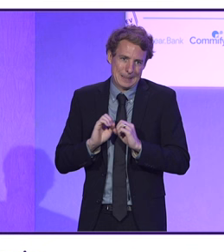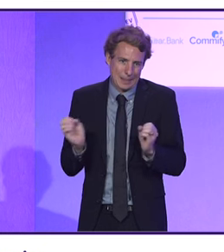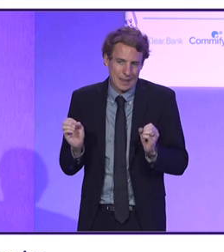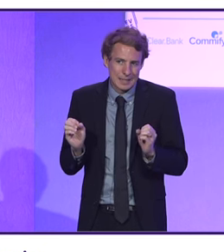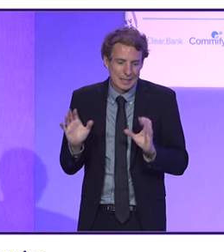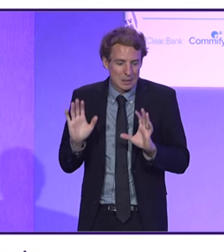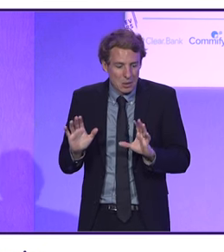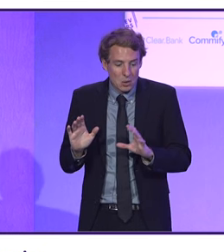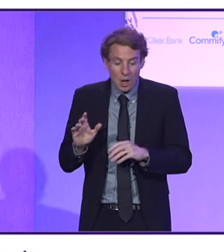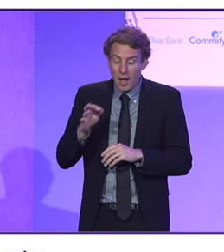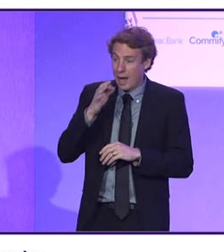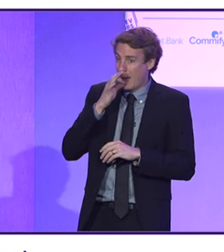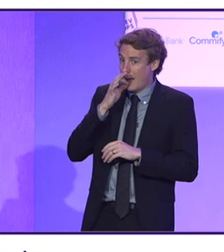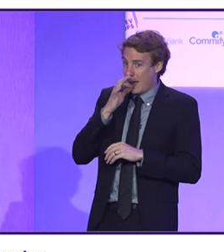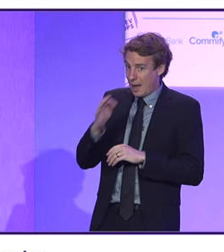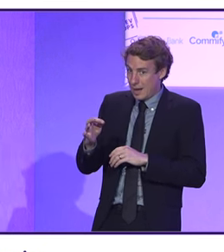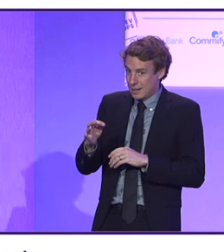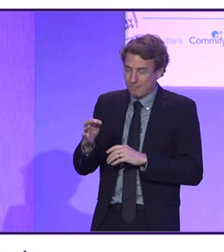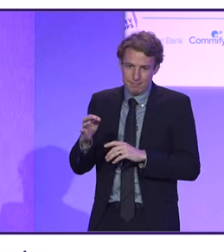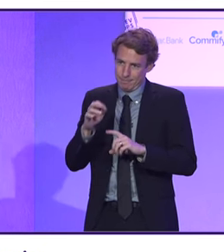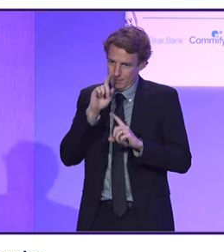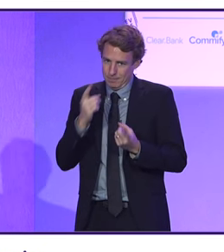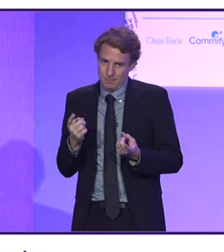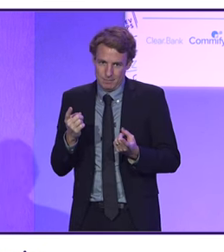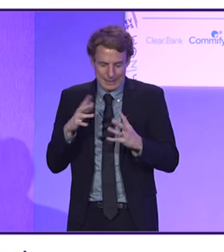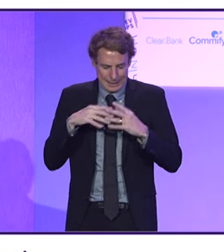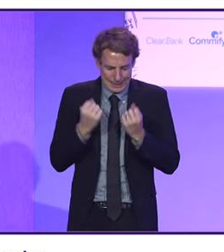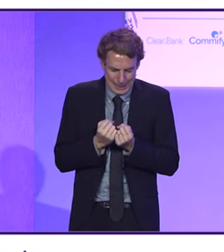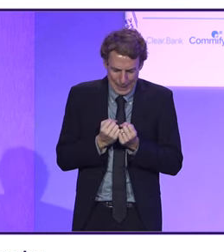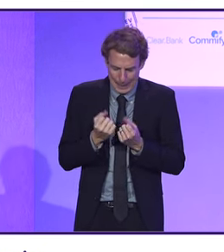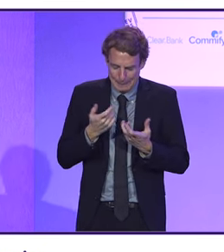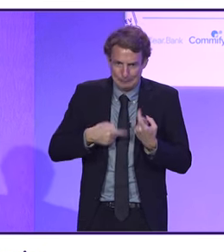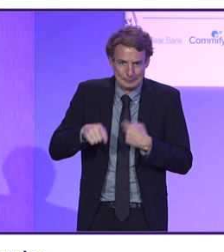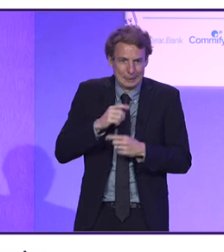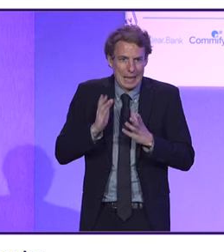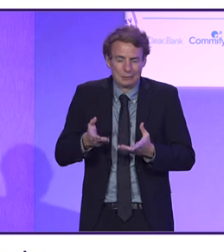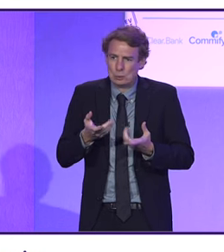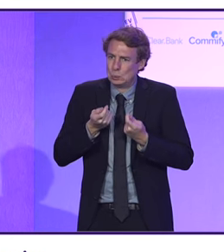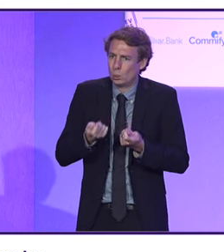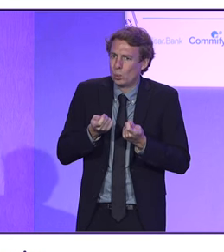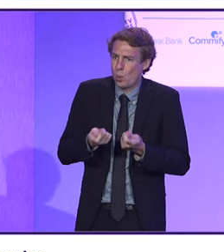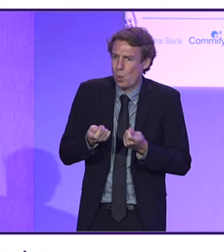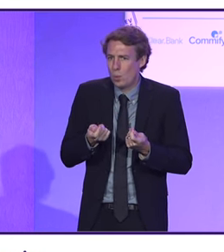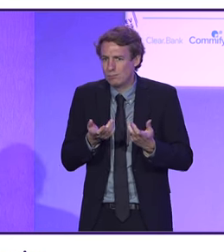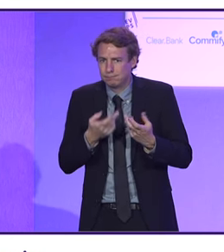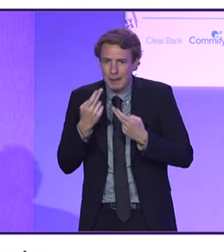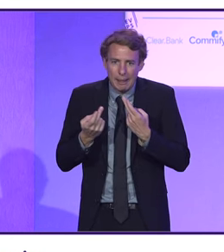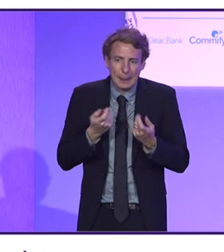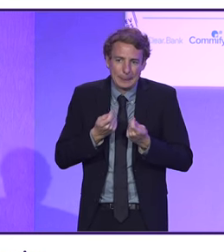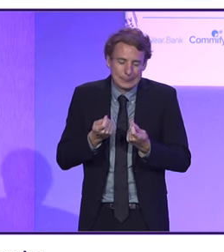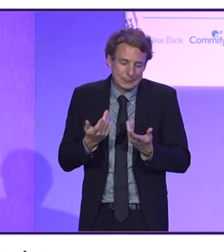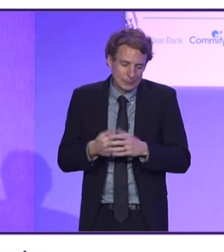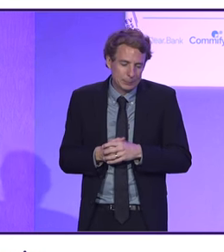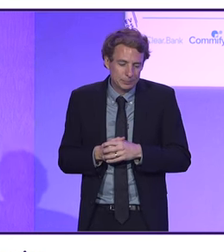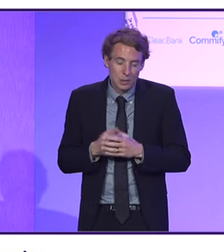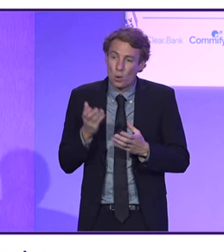can't. You're on your own. We're on our own as a team trying to cook this meal. So we need that ingredient.